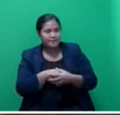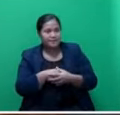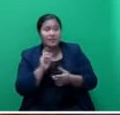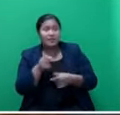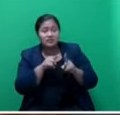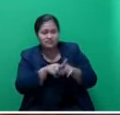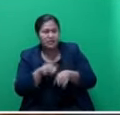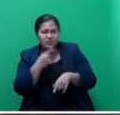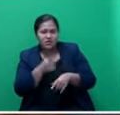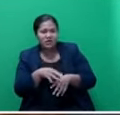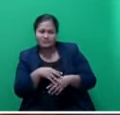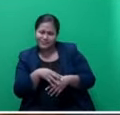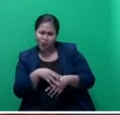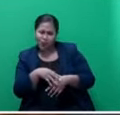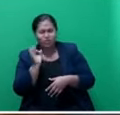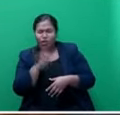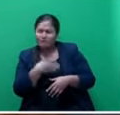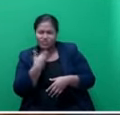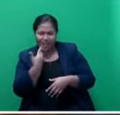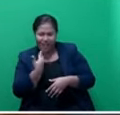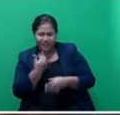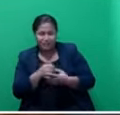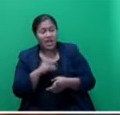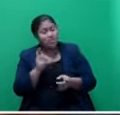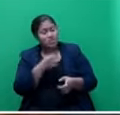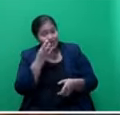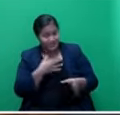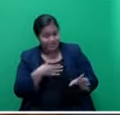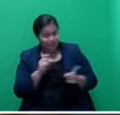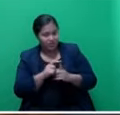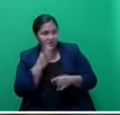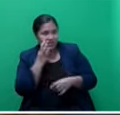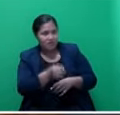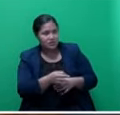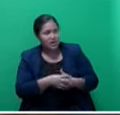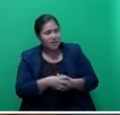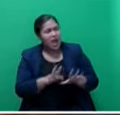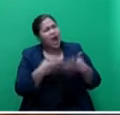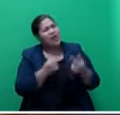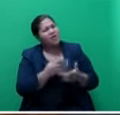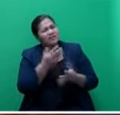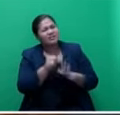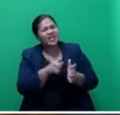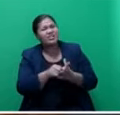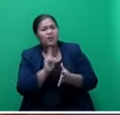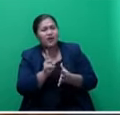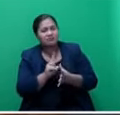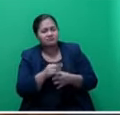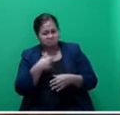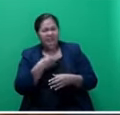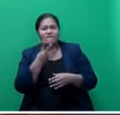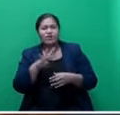person, don't be shy. And then she asked in turn, well, how old are you? And he said, well, I'm a 41-year-old